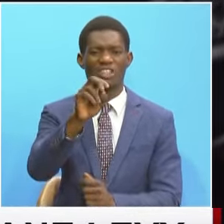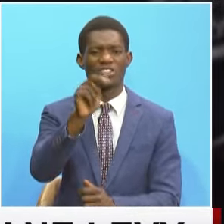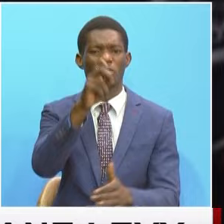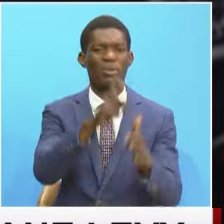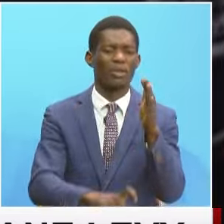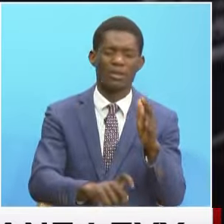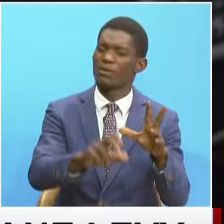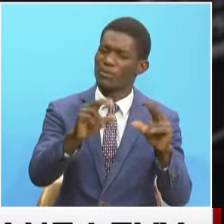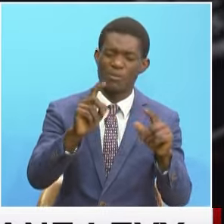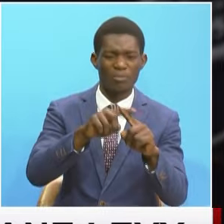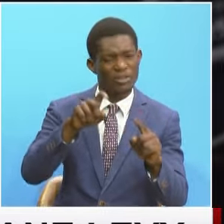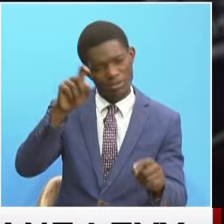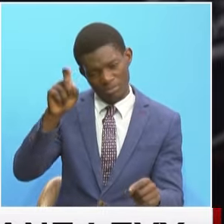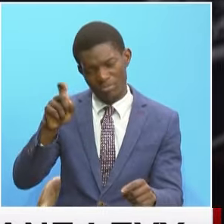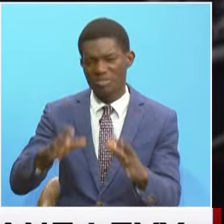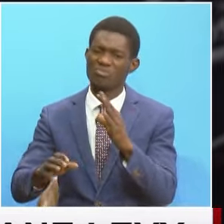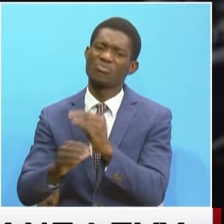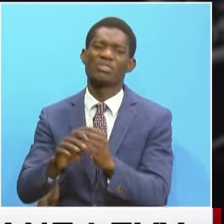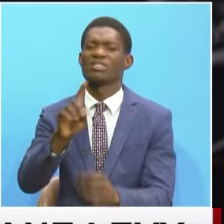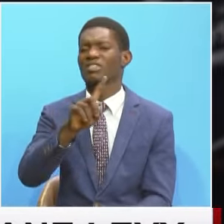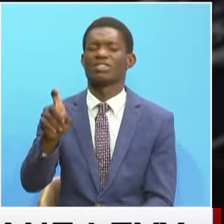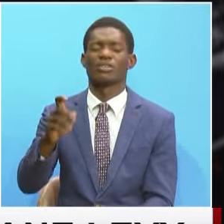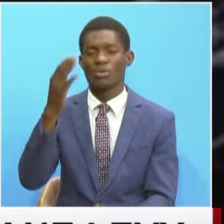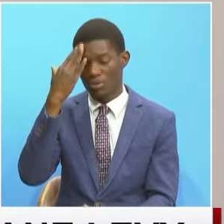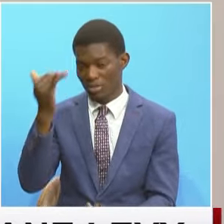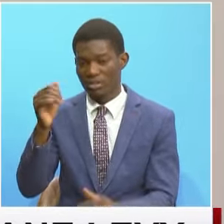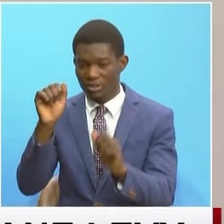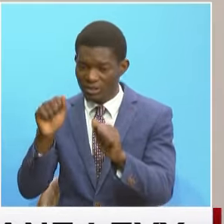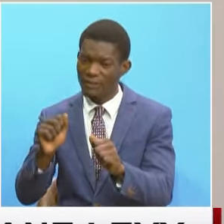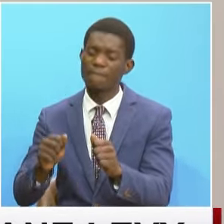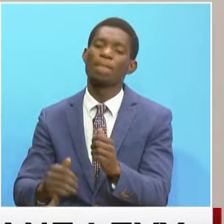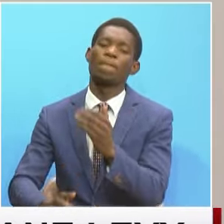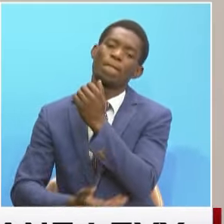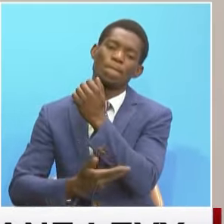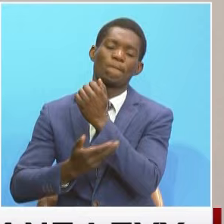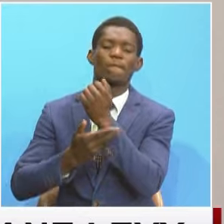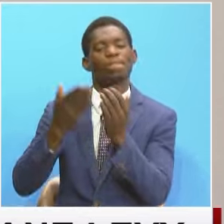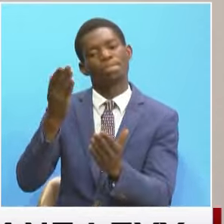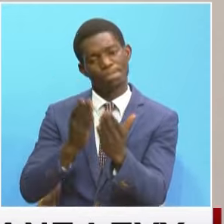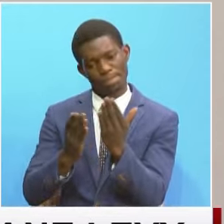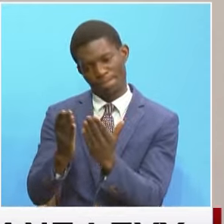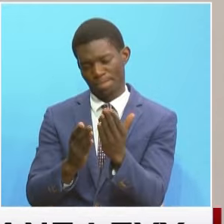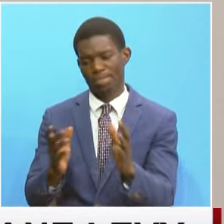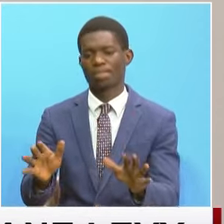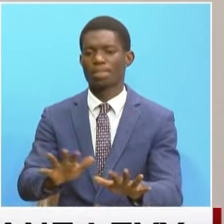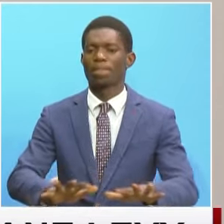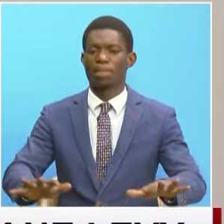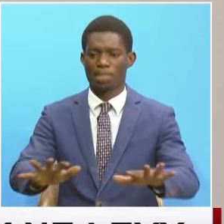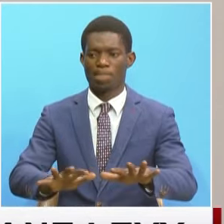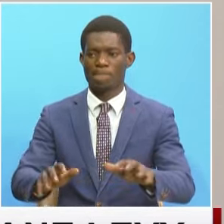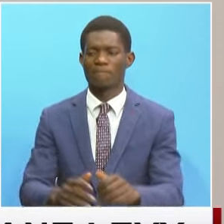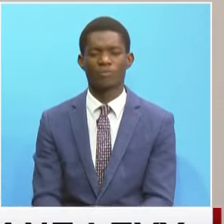if service delivery in the community is to be achieved. It's ridiculous to talk about 13